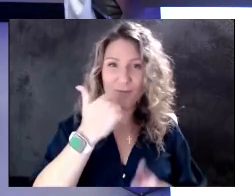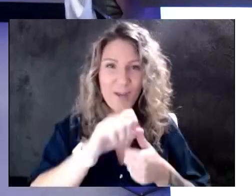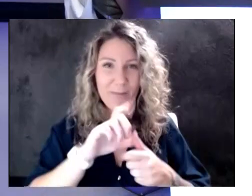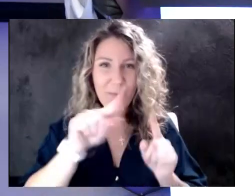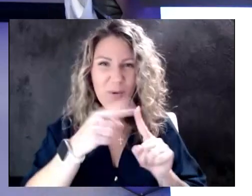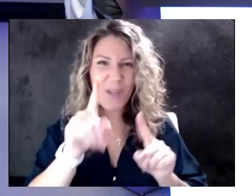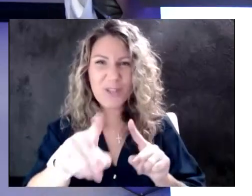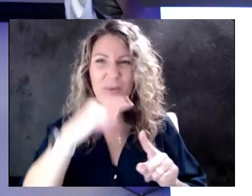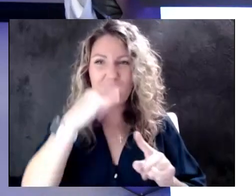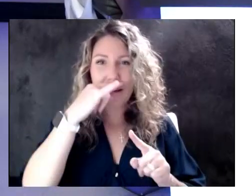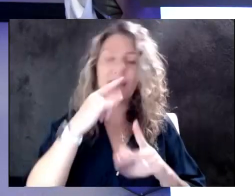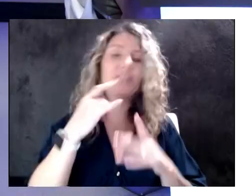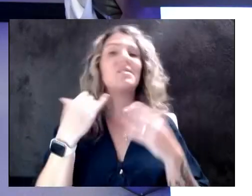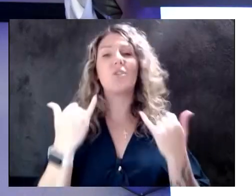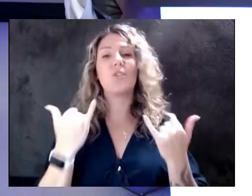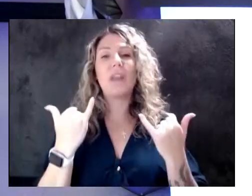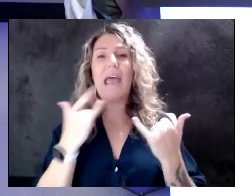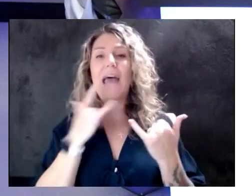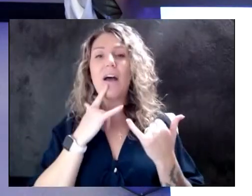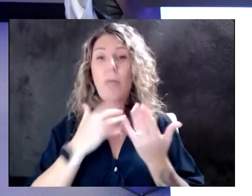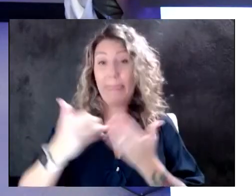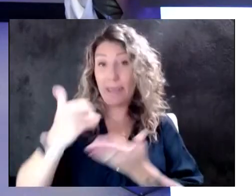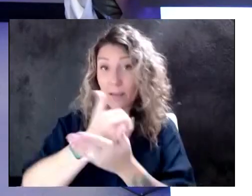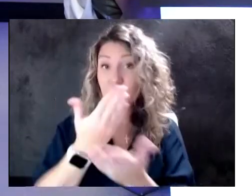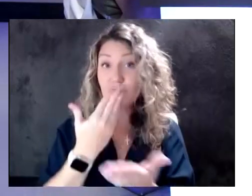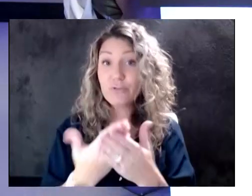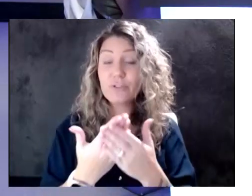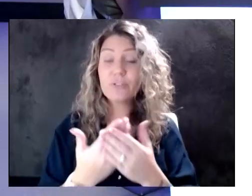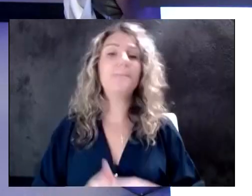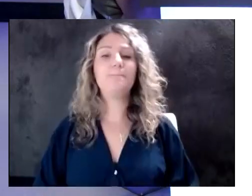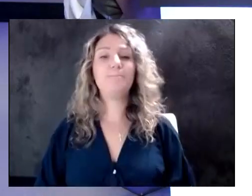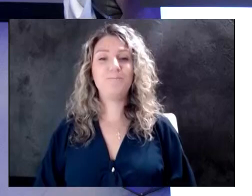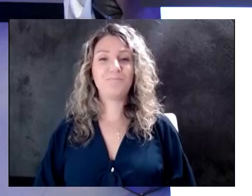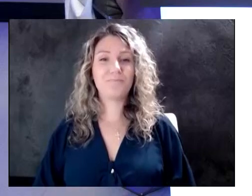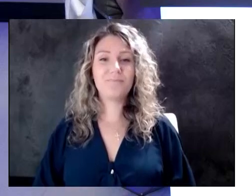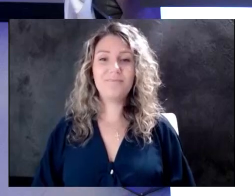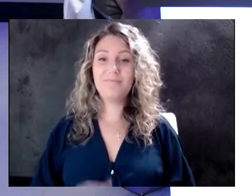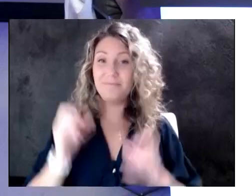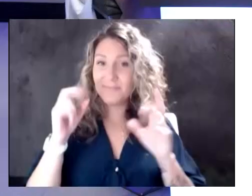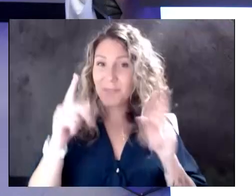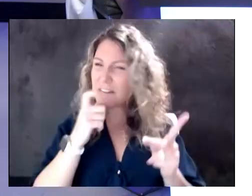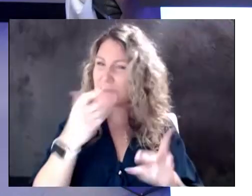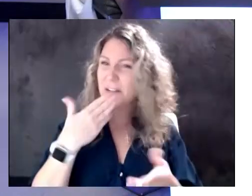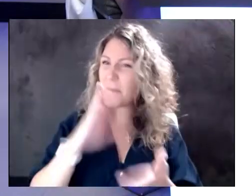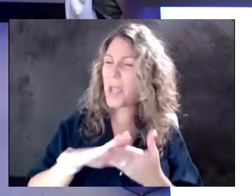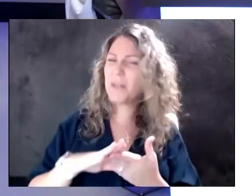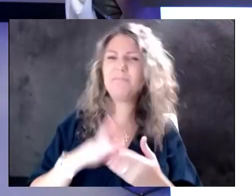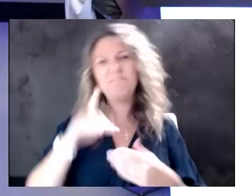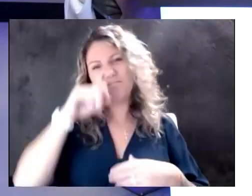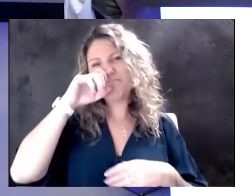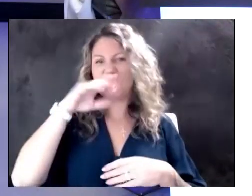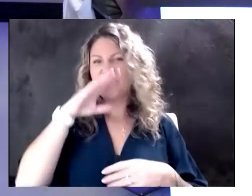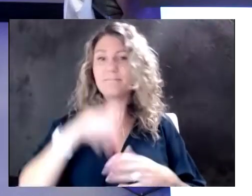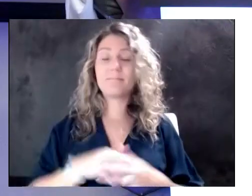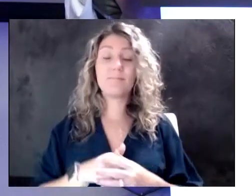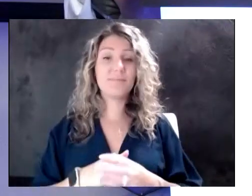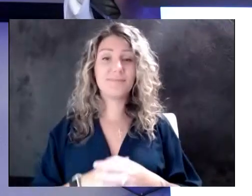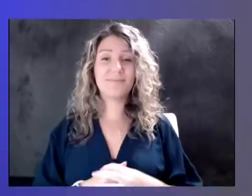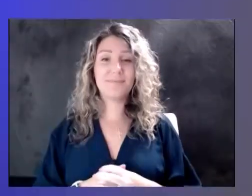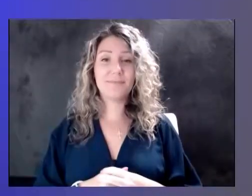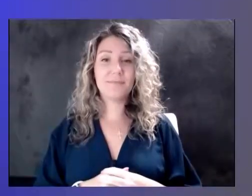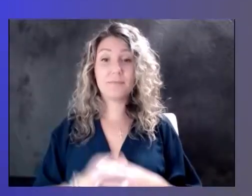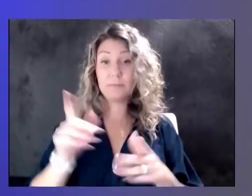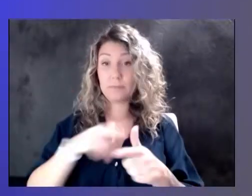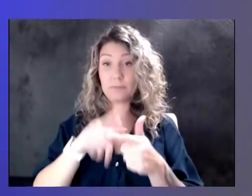now we have our collection, so we're good. We kind of Okay, get a little okay, sniffly. yeah, Hurts yep, a little bit, yep. but not too bad. So then you want to put your